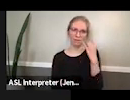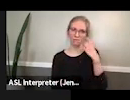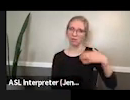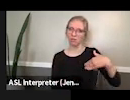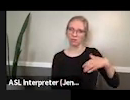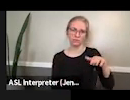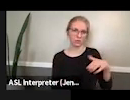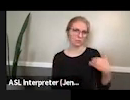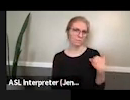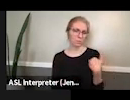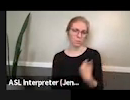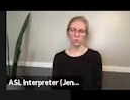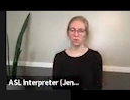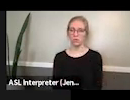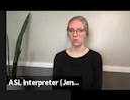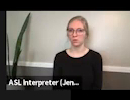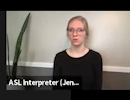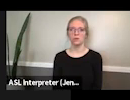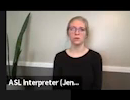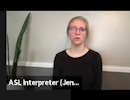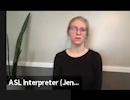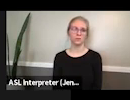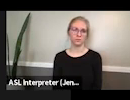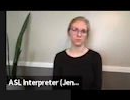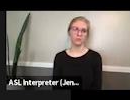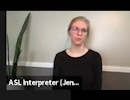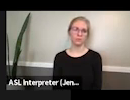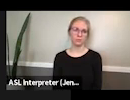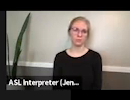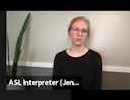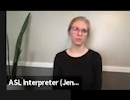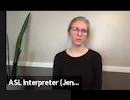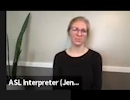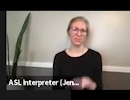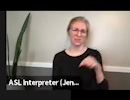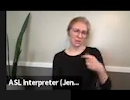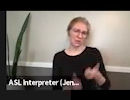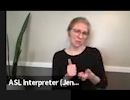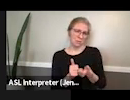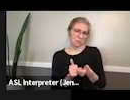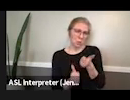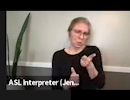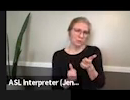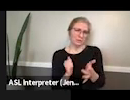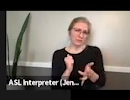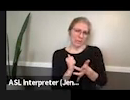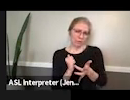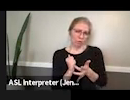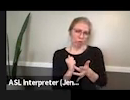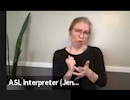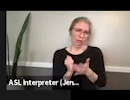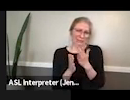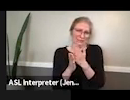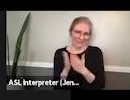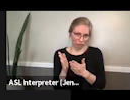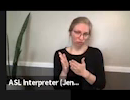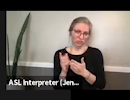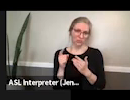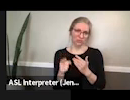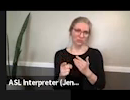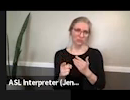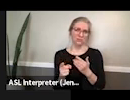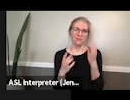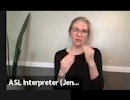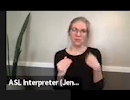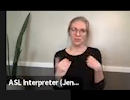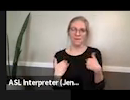before. Now, this is probably the most technical session, pardon me, the technical section of the information I